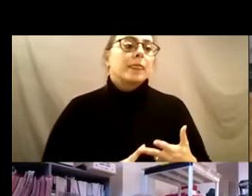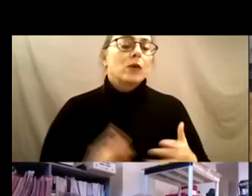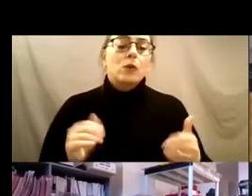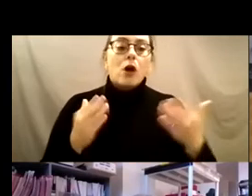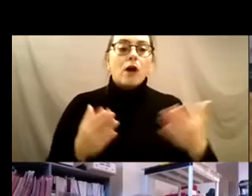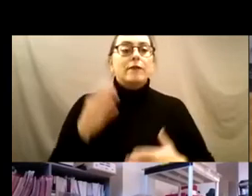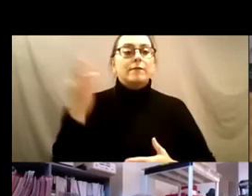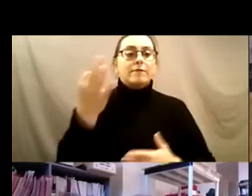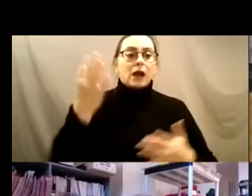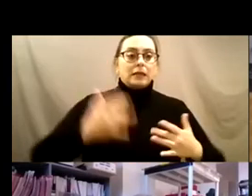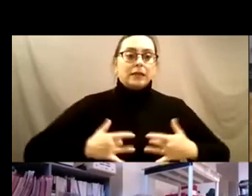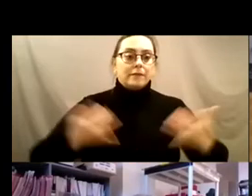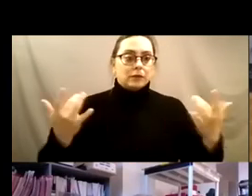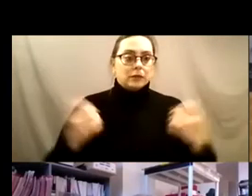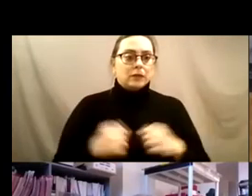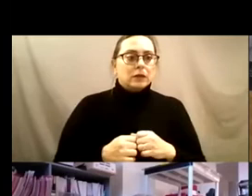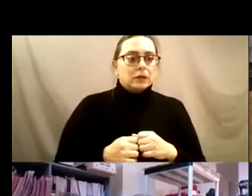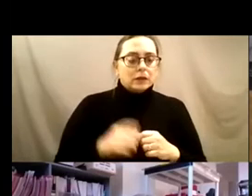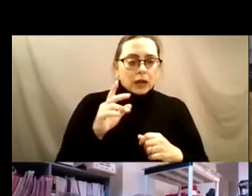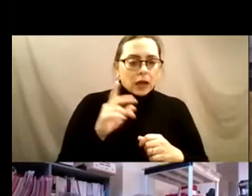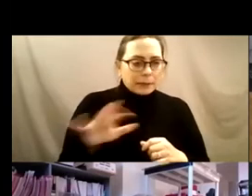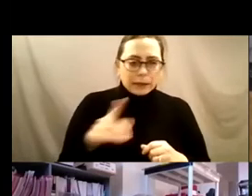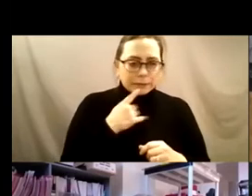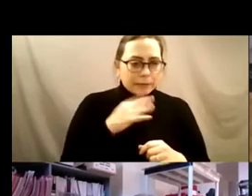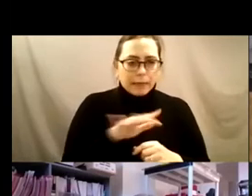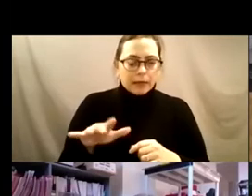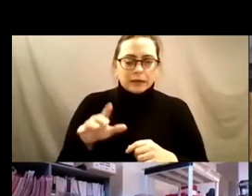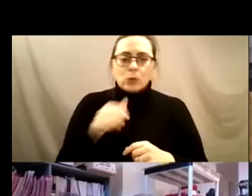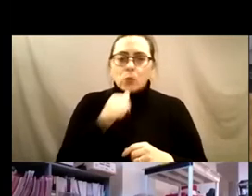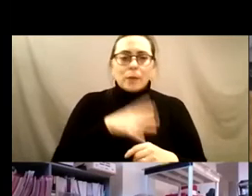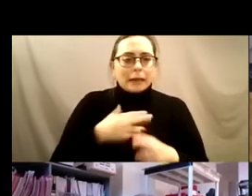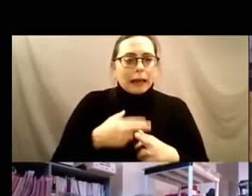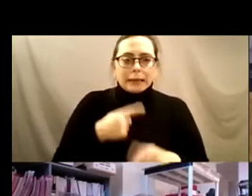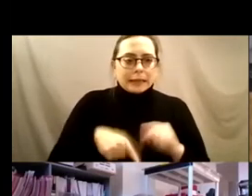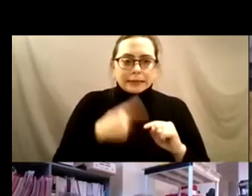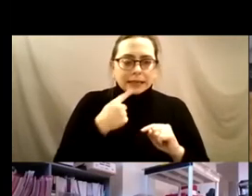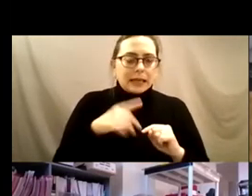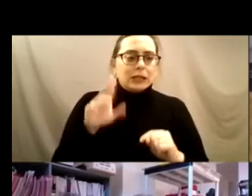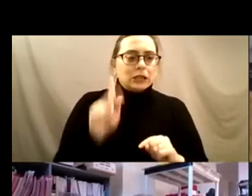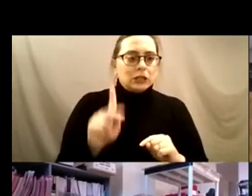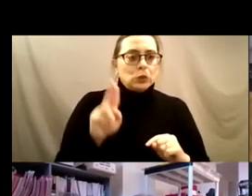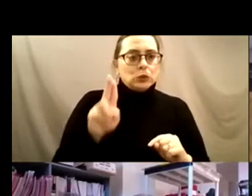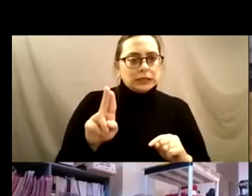Miranda Kuda. I'm just going to spell it because her name's hard for me to pronounce. It's